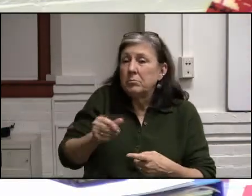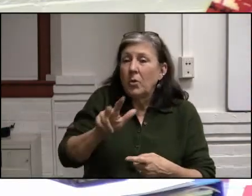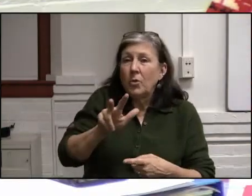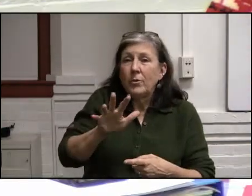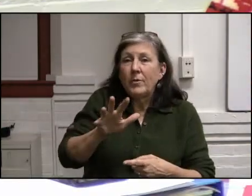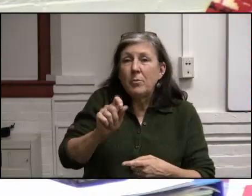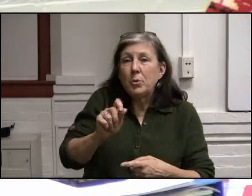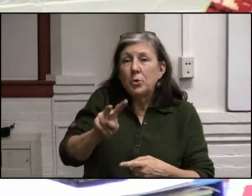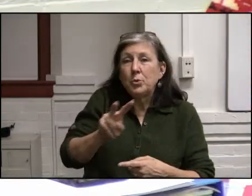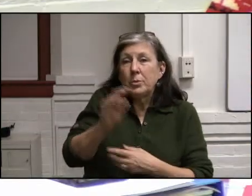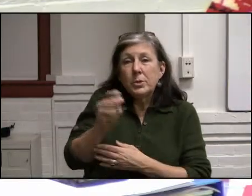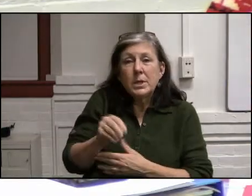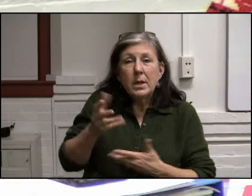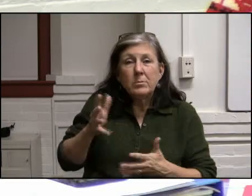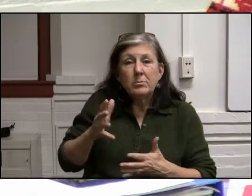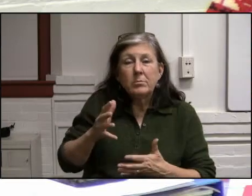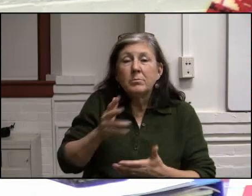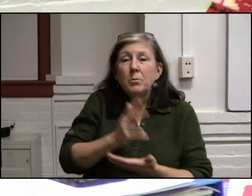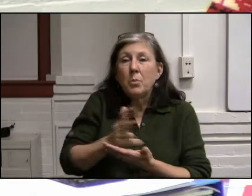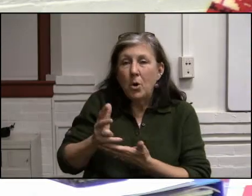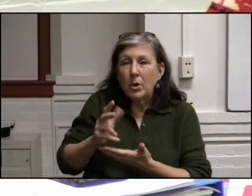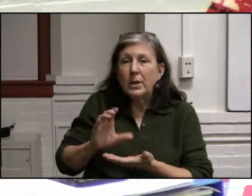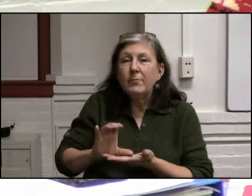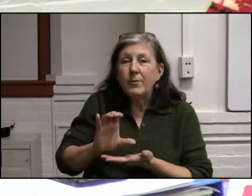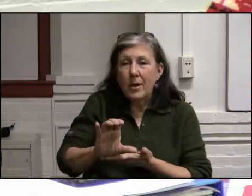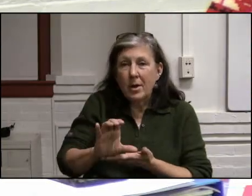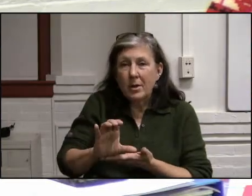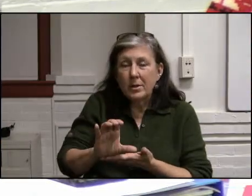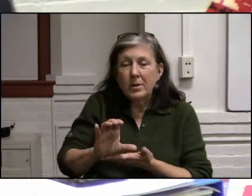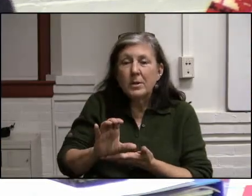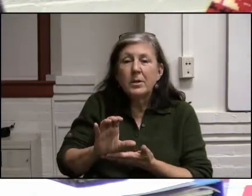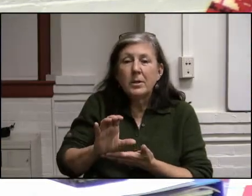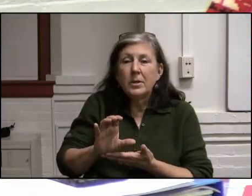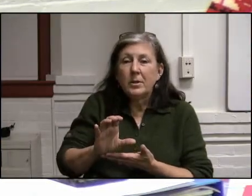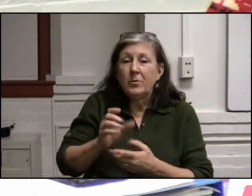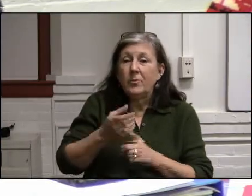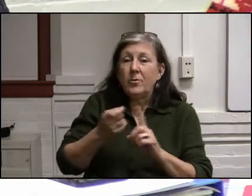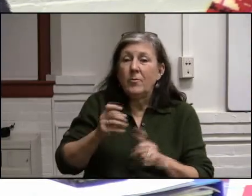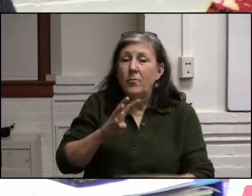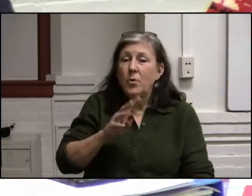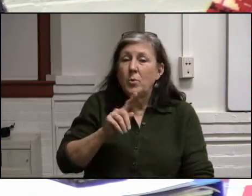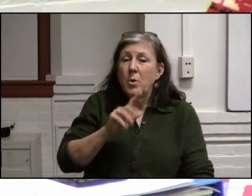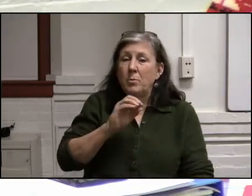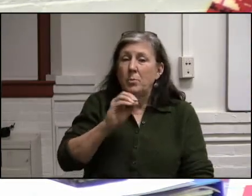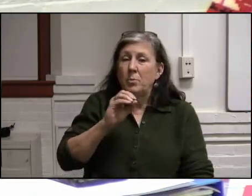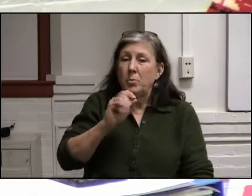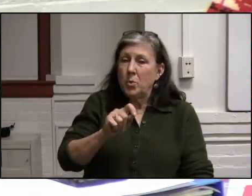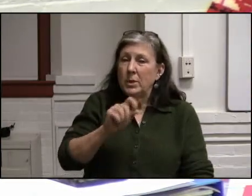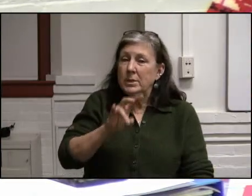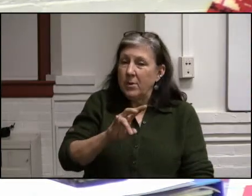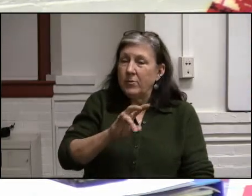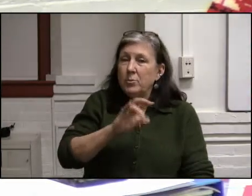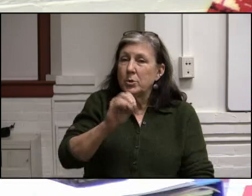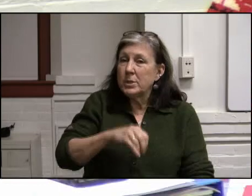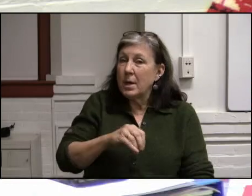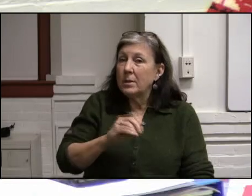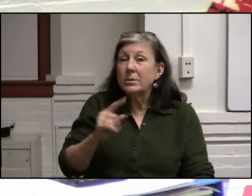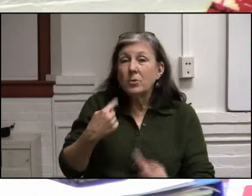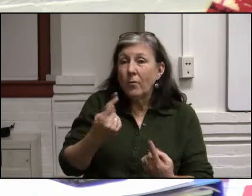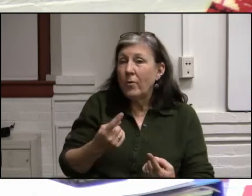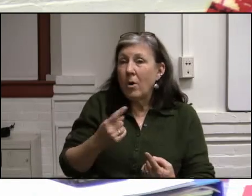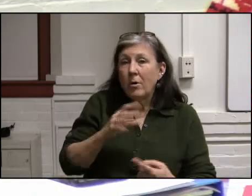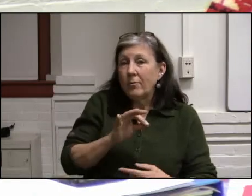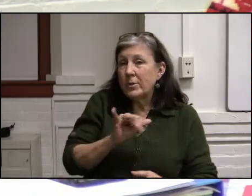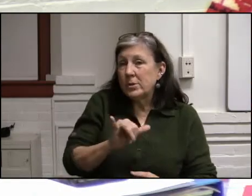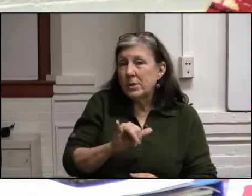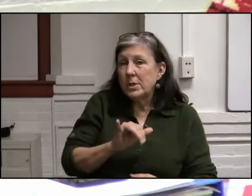the parking fund allocation in this 41.7% so far of the fiscal year.